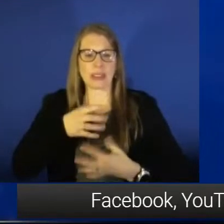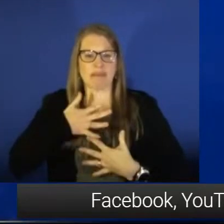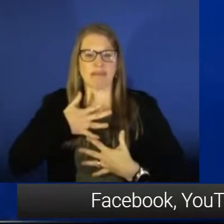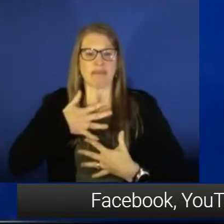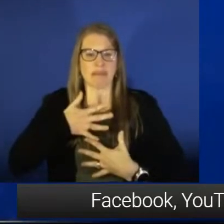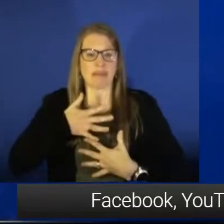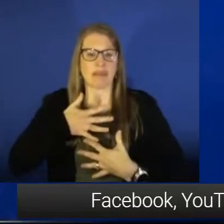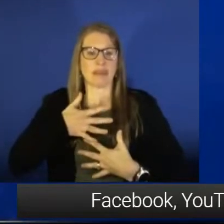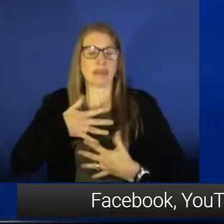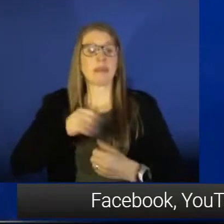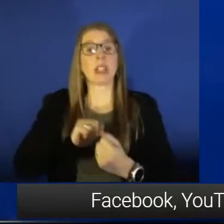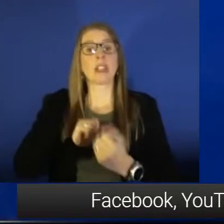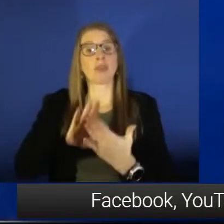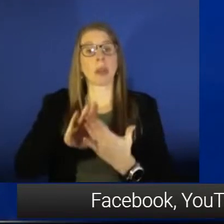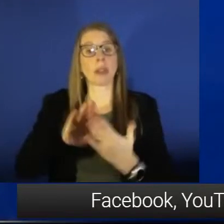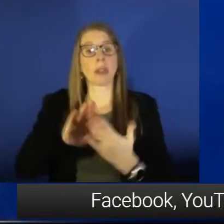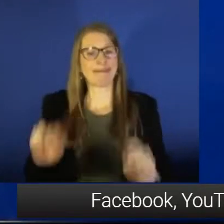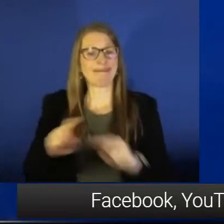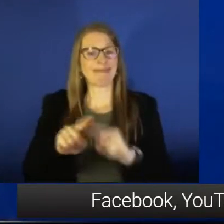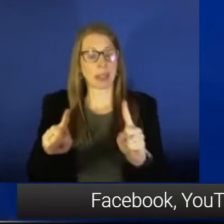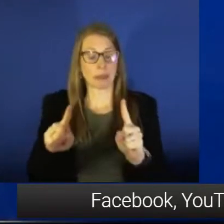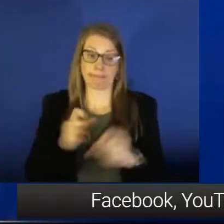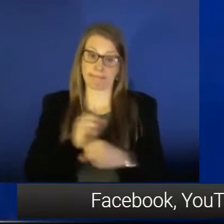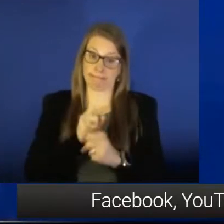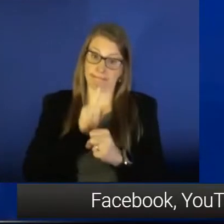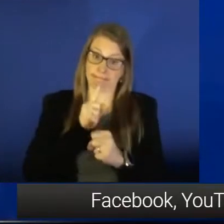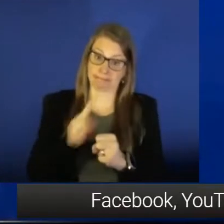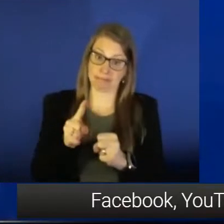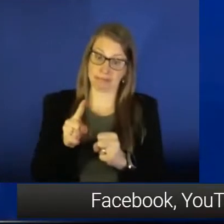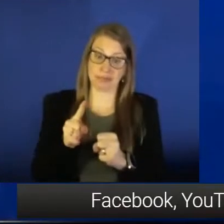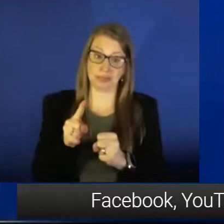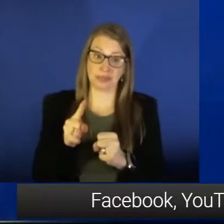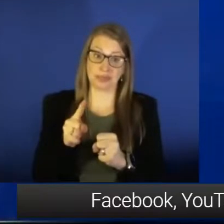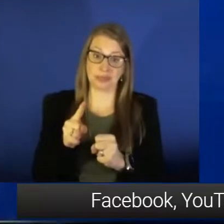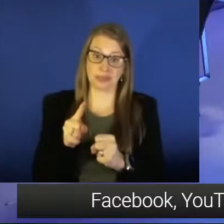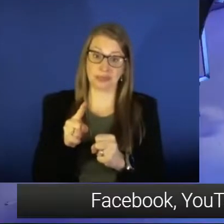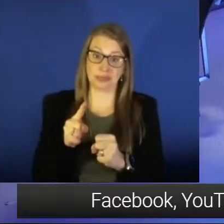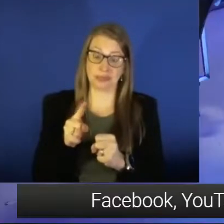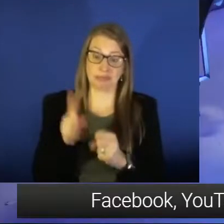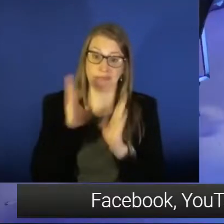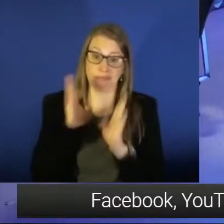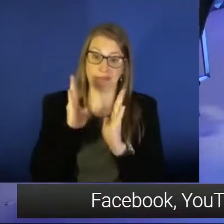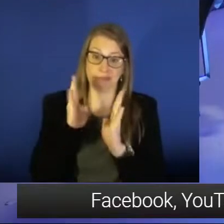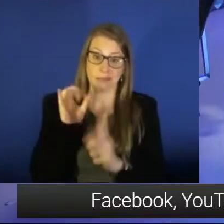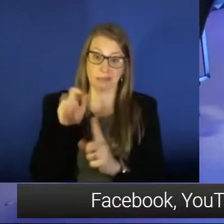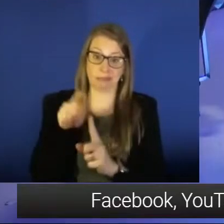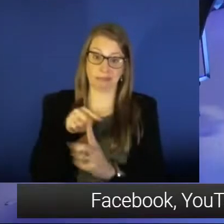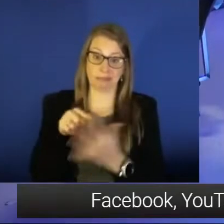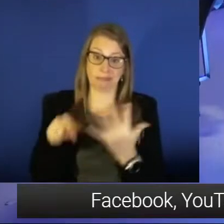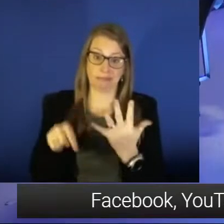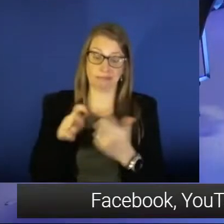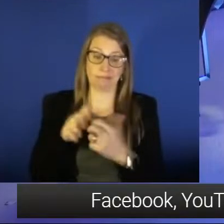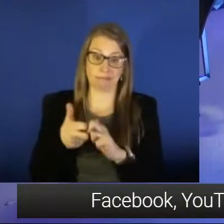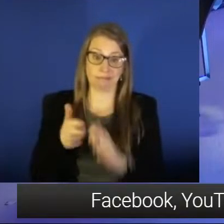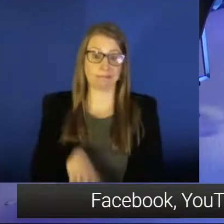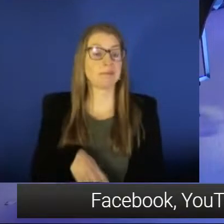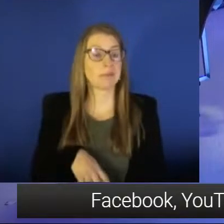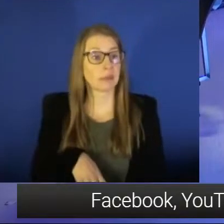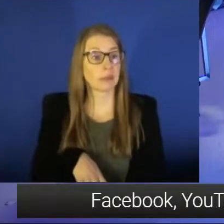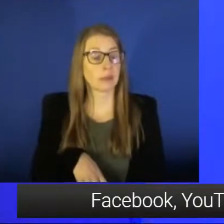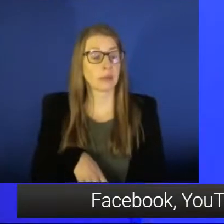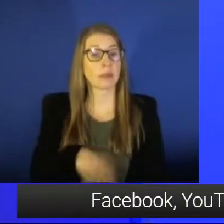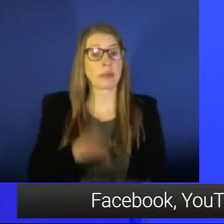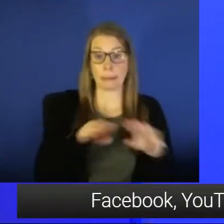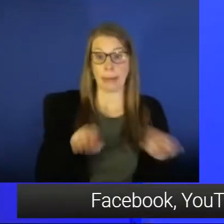addressable, but you got to make sure you're getting the right, you got to make sure you're paying attention to it. And one other thing in the pediatric side, some